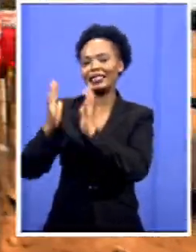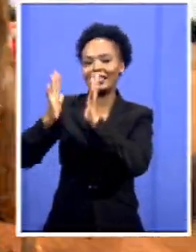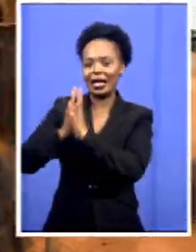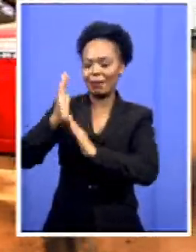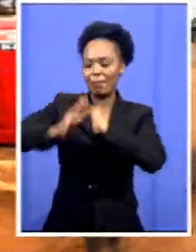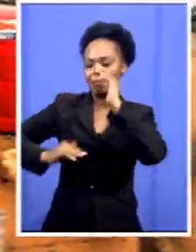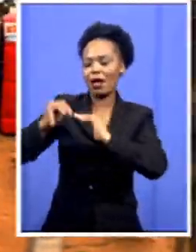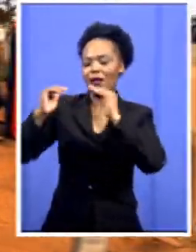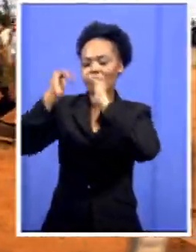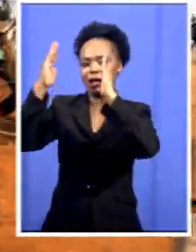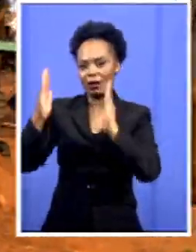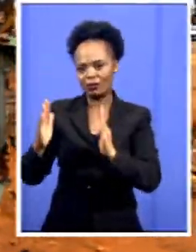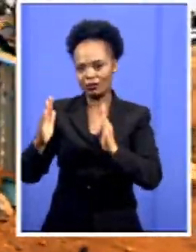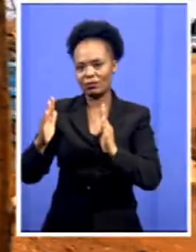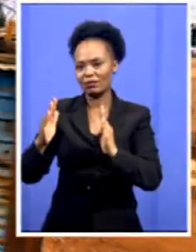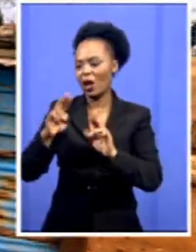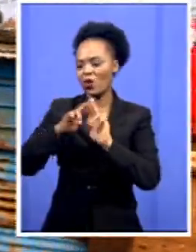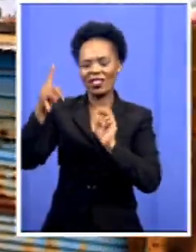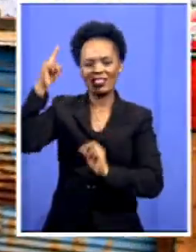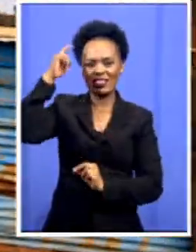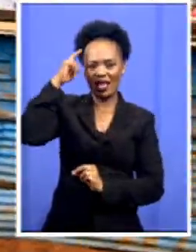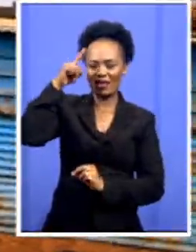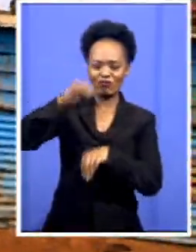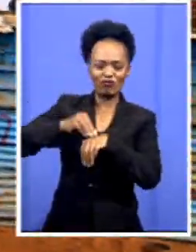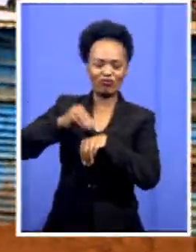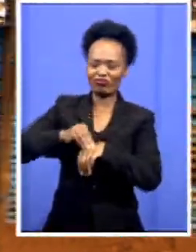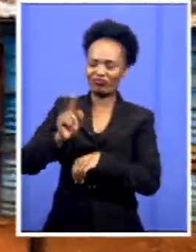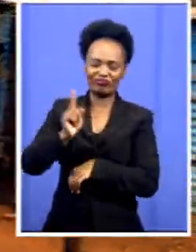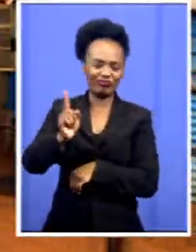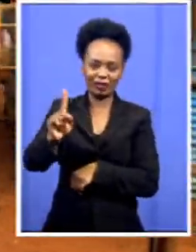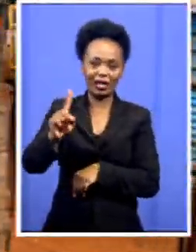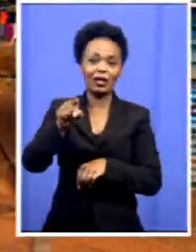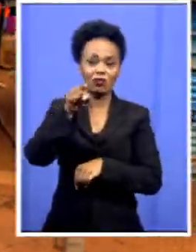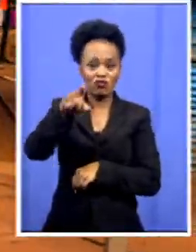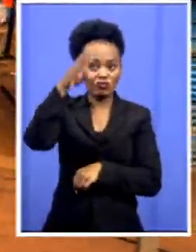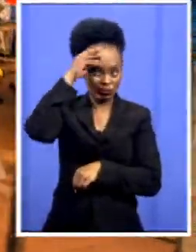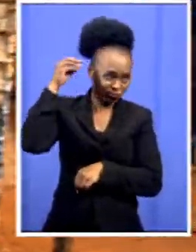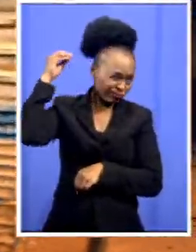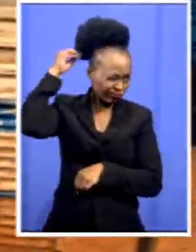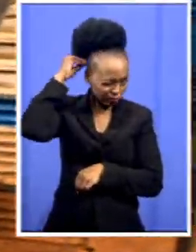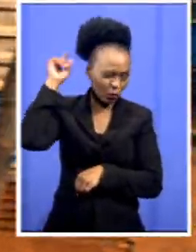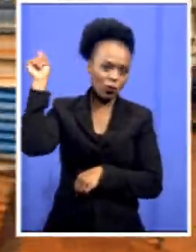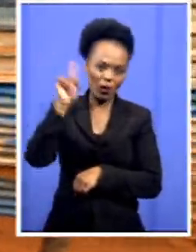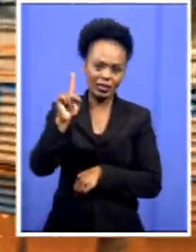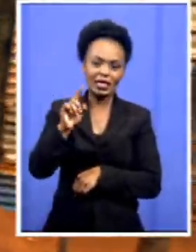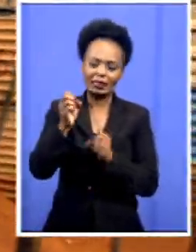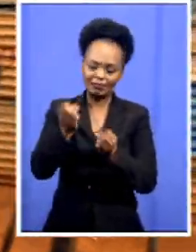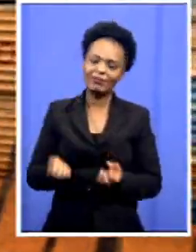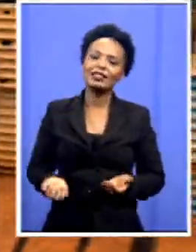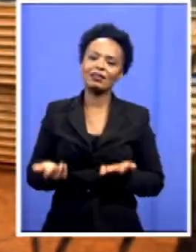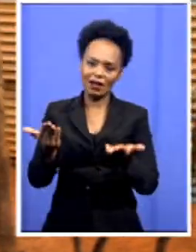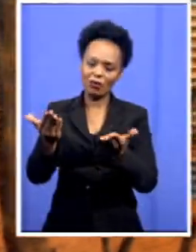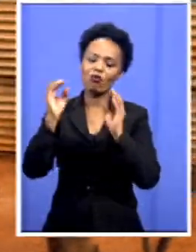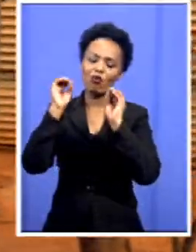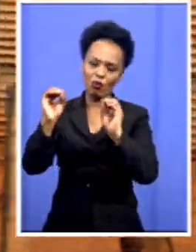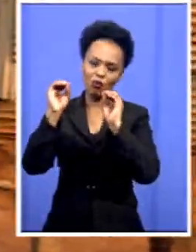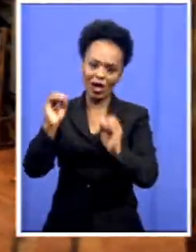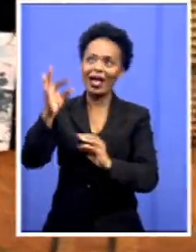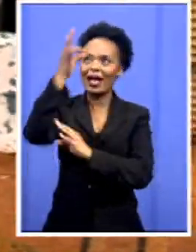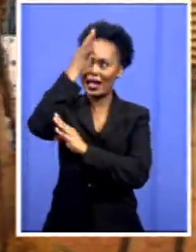should be an issue. What we should take into account now is that there is service delivery. The government